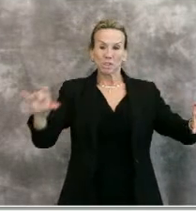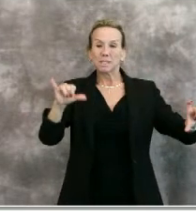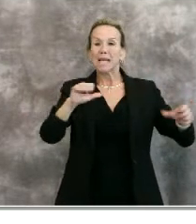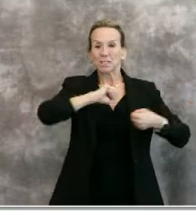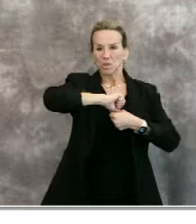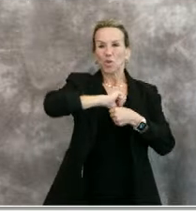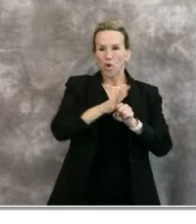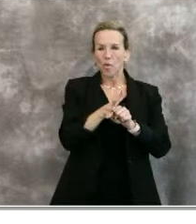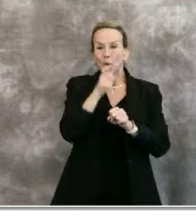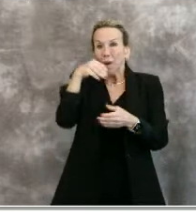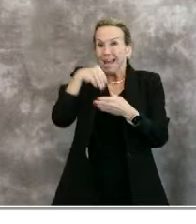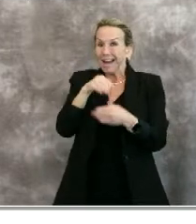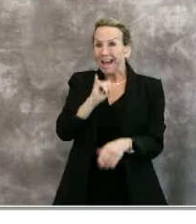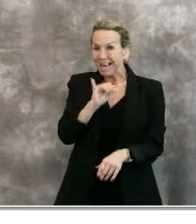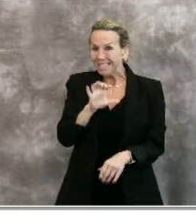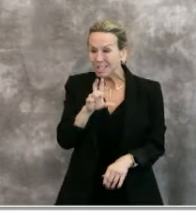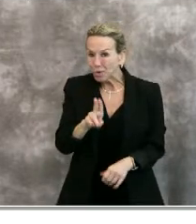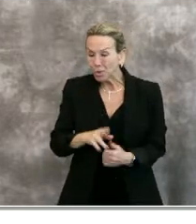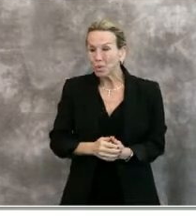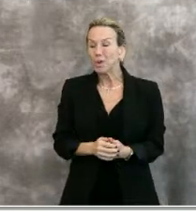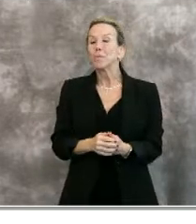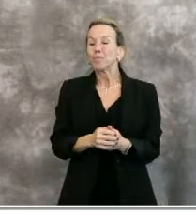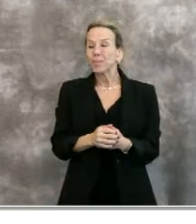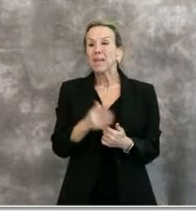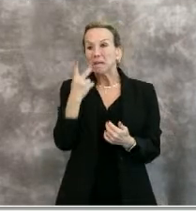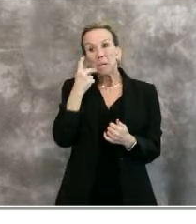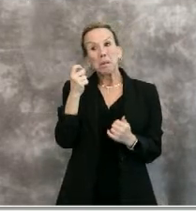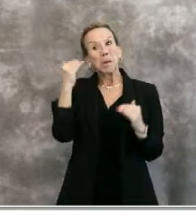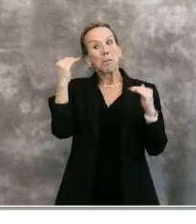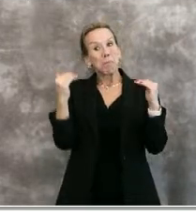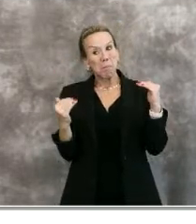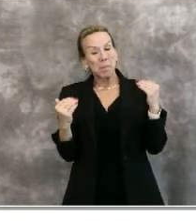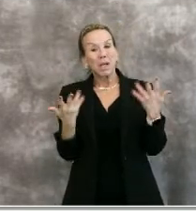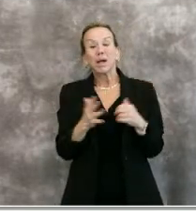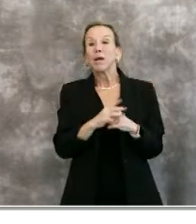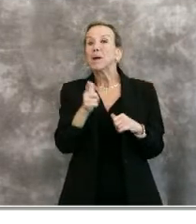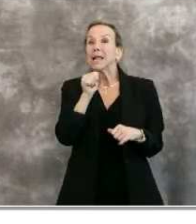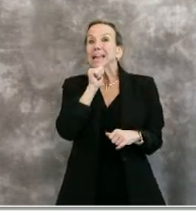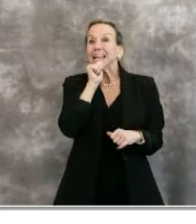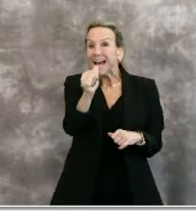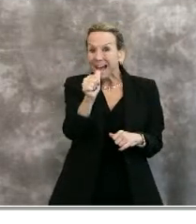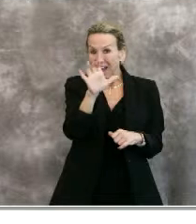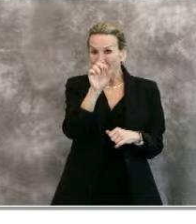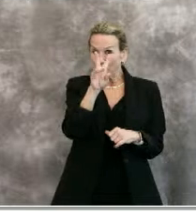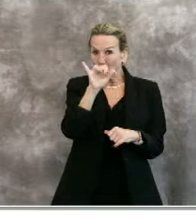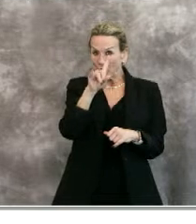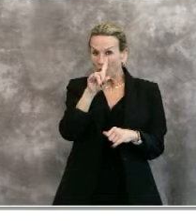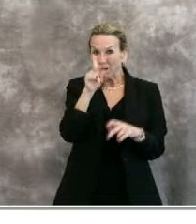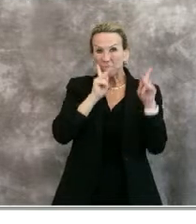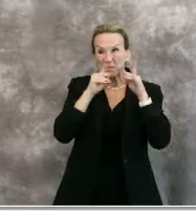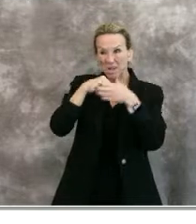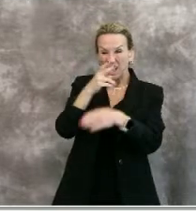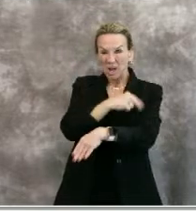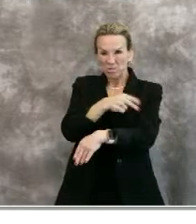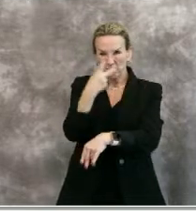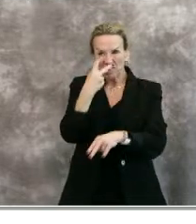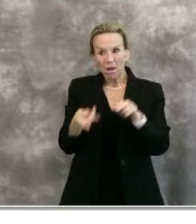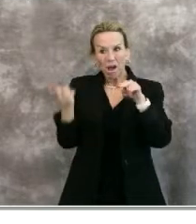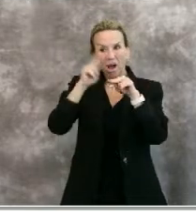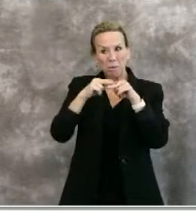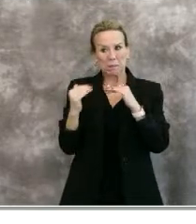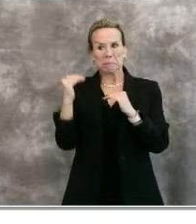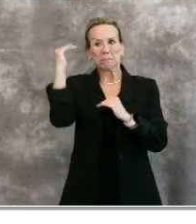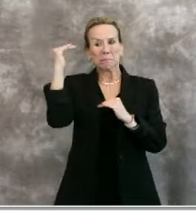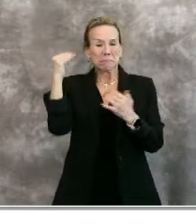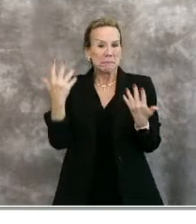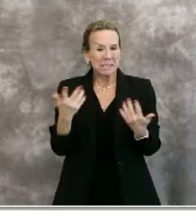and ICU. COVID-related was down just a little bit. Non-COVID-related was up, and so day-to-day, we are up a little